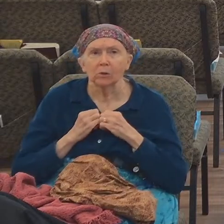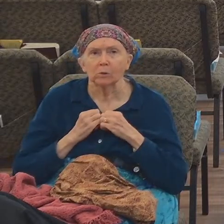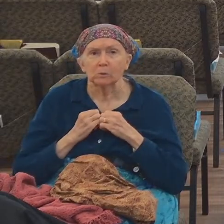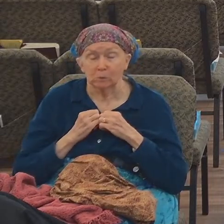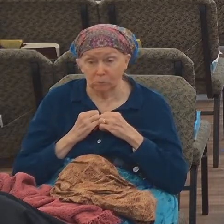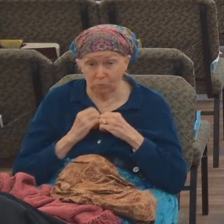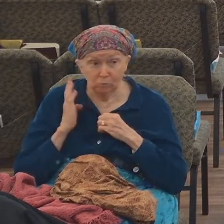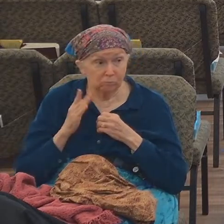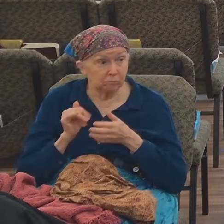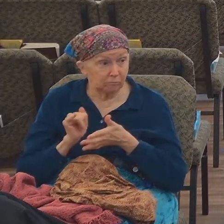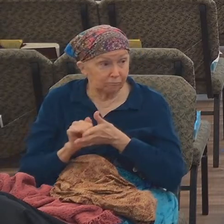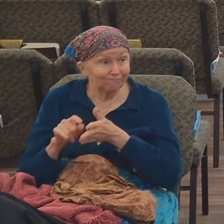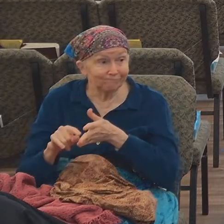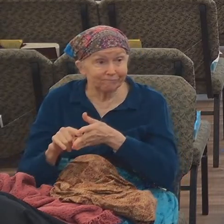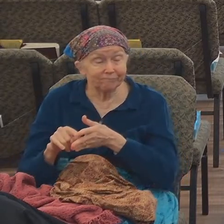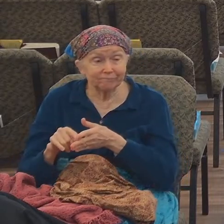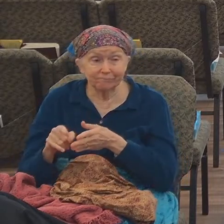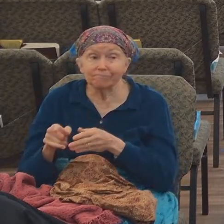not?